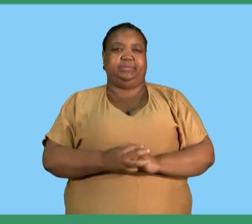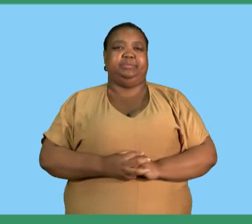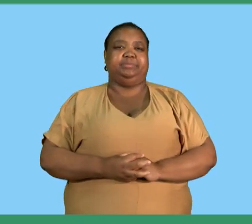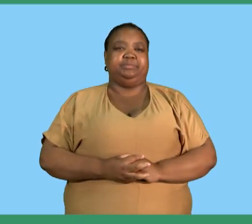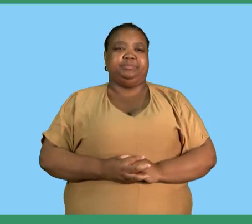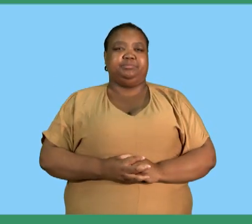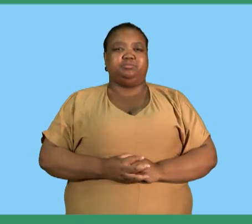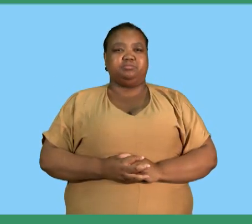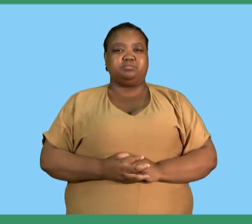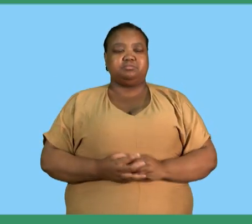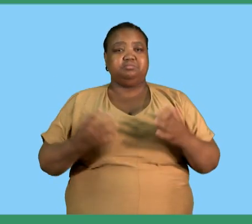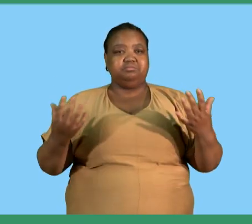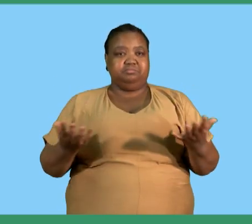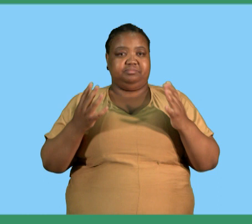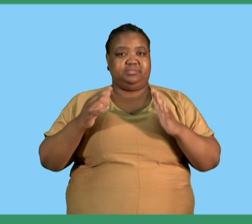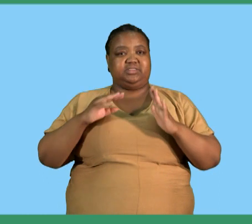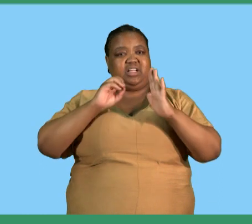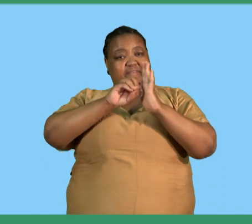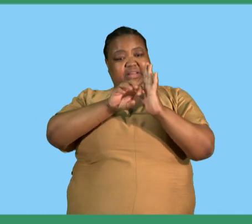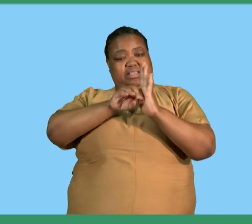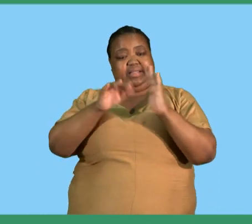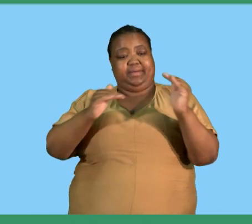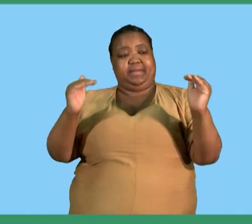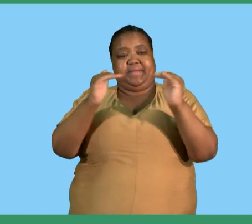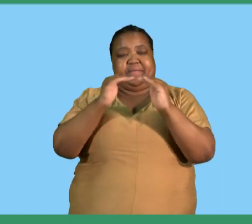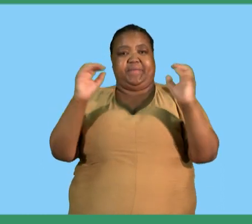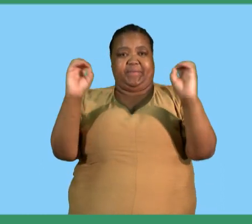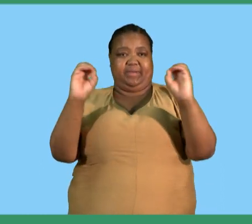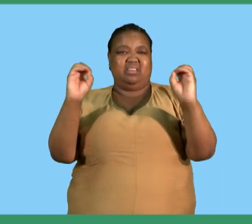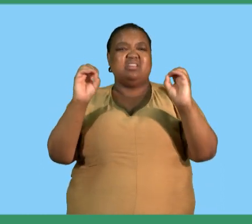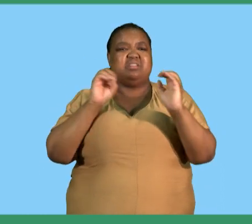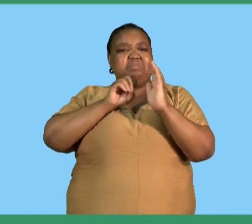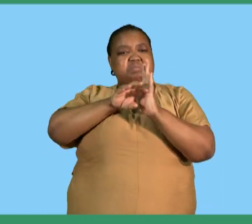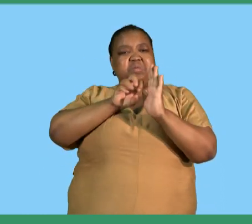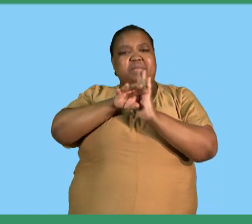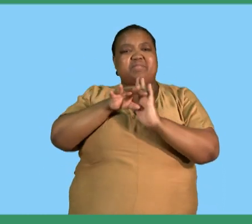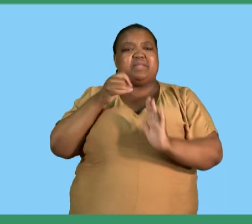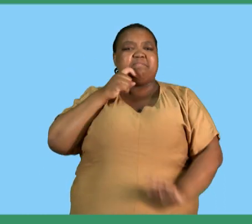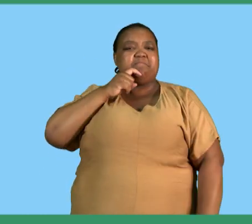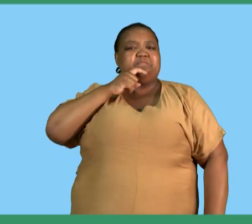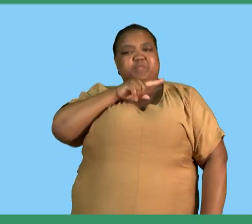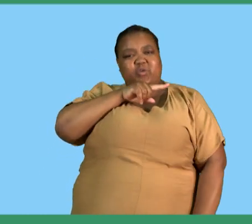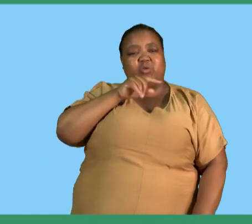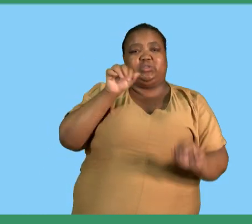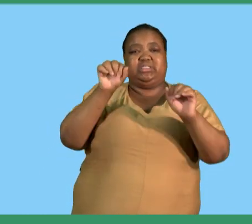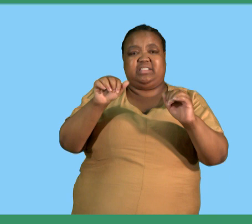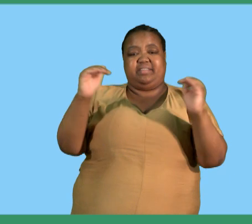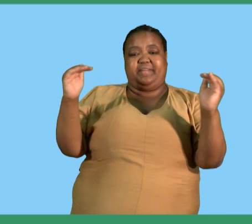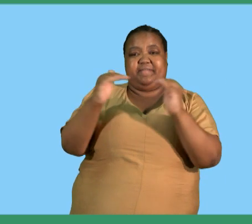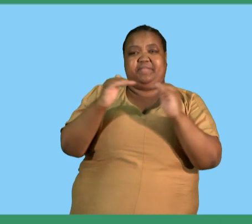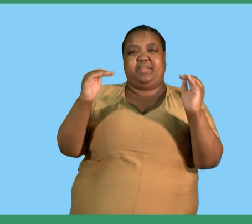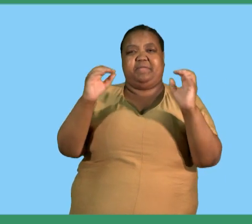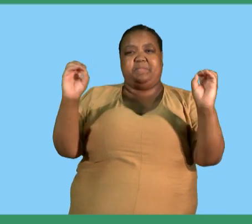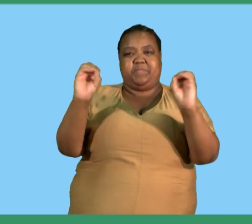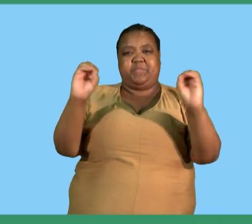unfair advertising as mentioned. But please take note, false advertising will no longer be credited instead of